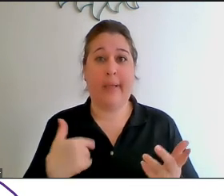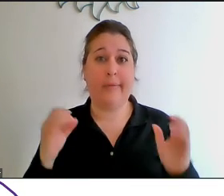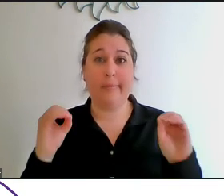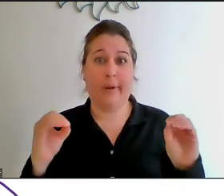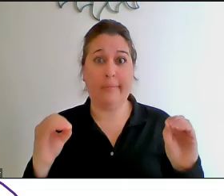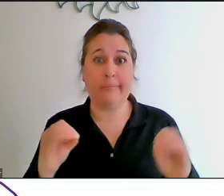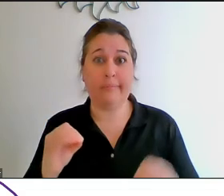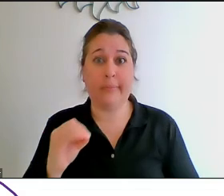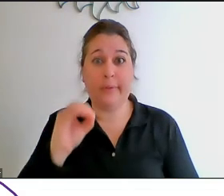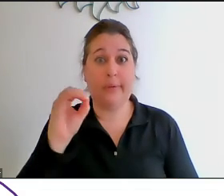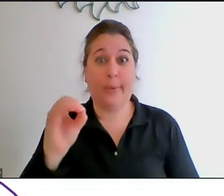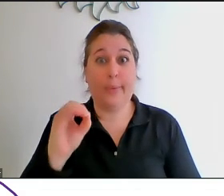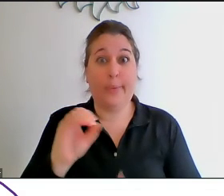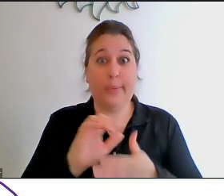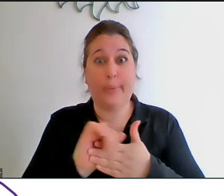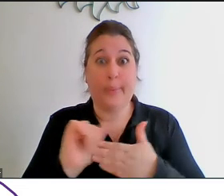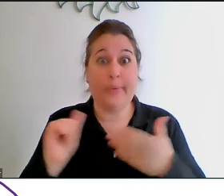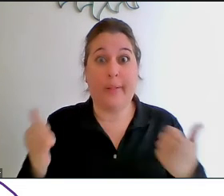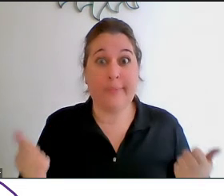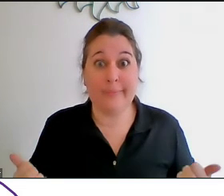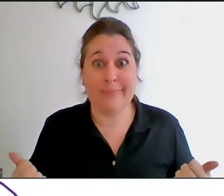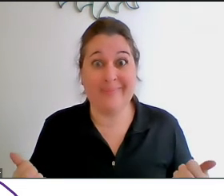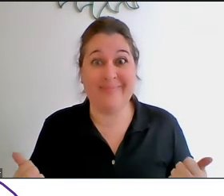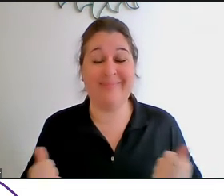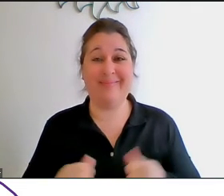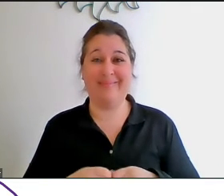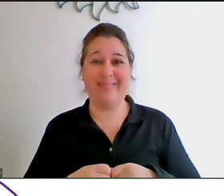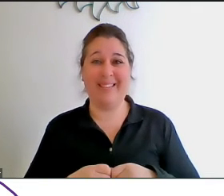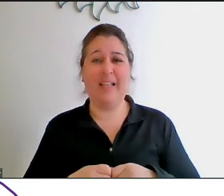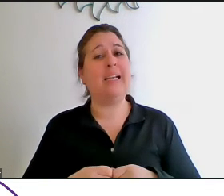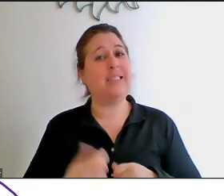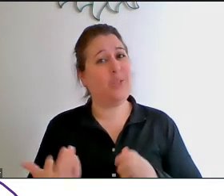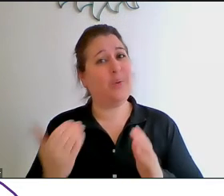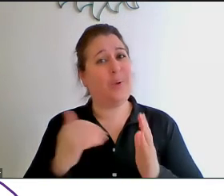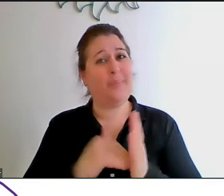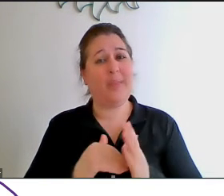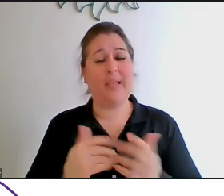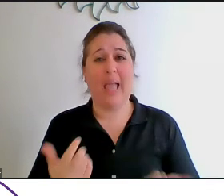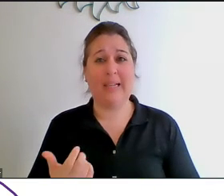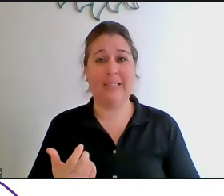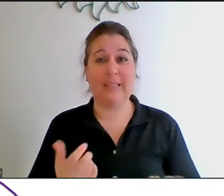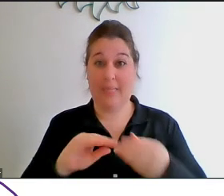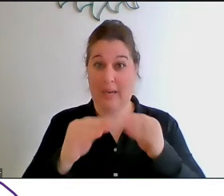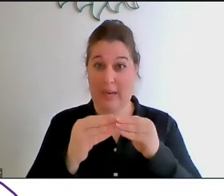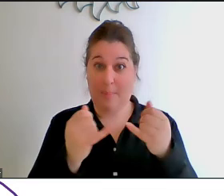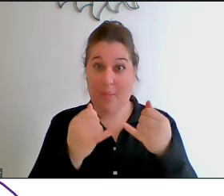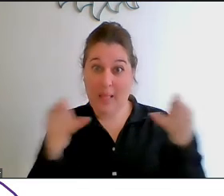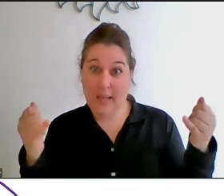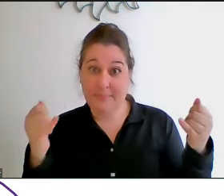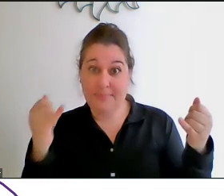They cancel. They cancel each other out. Think of a number line. If I am at 0,